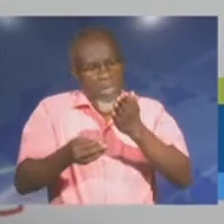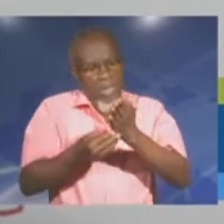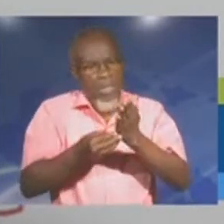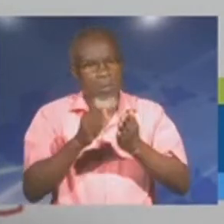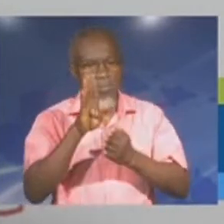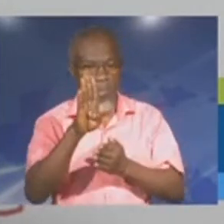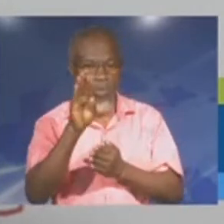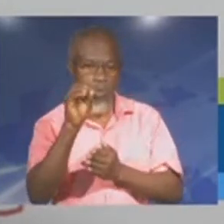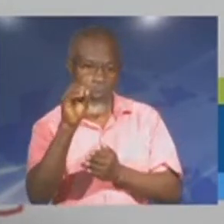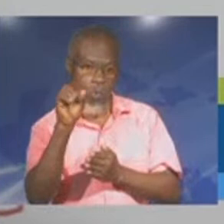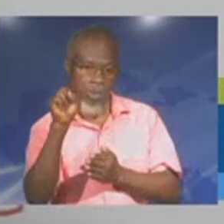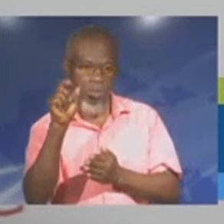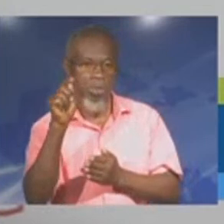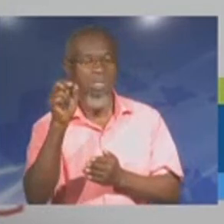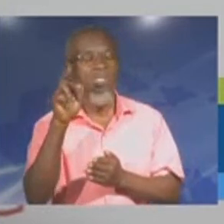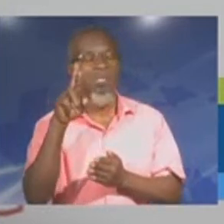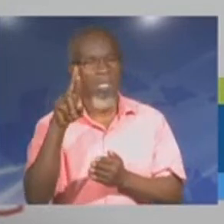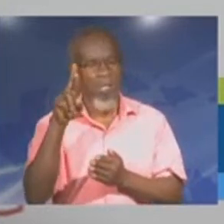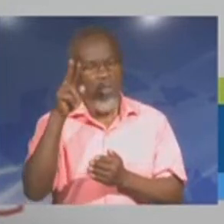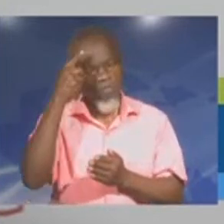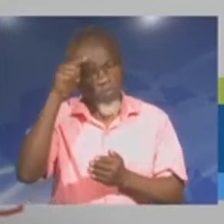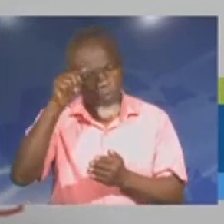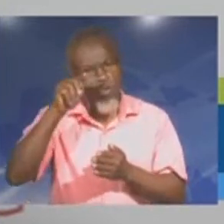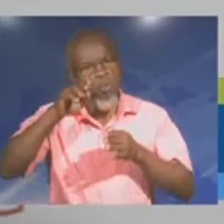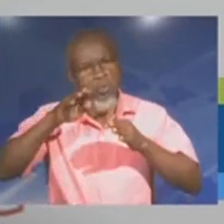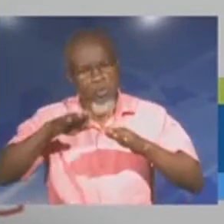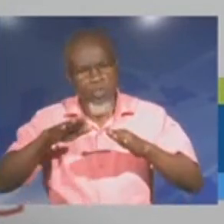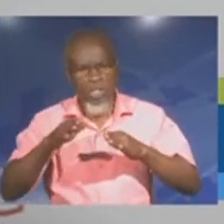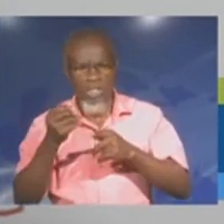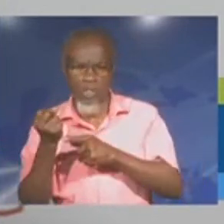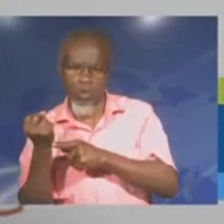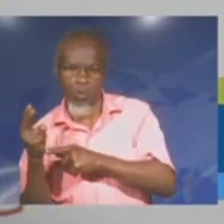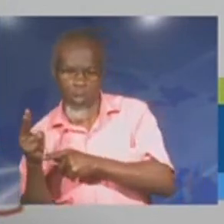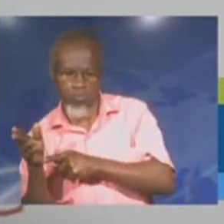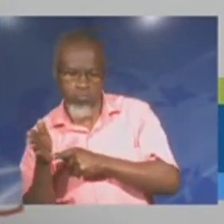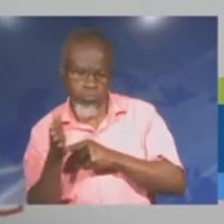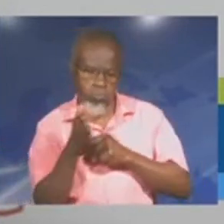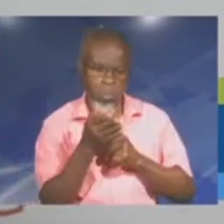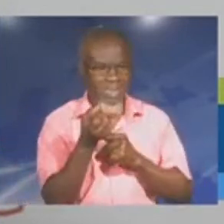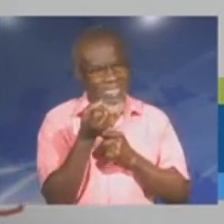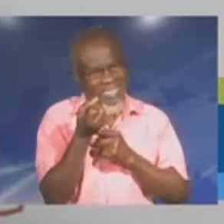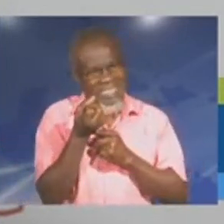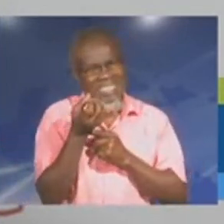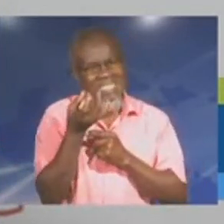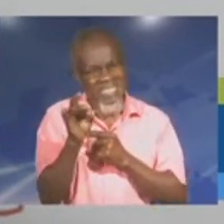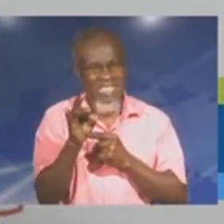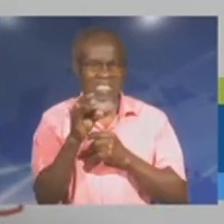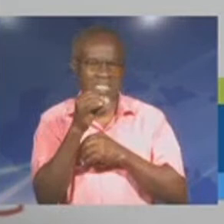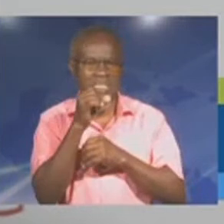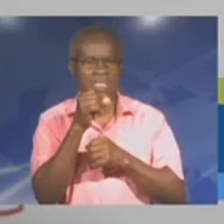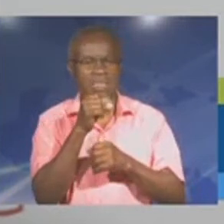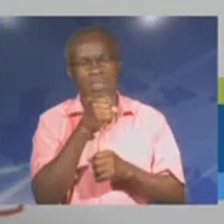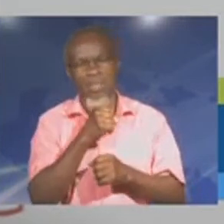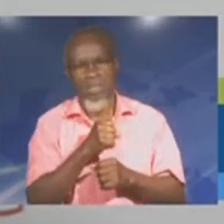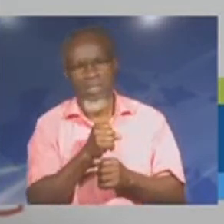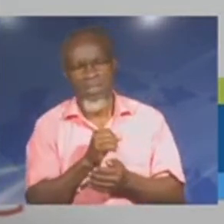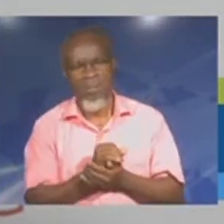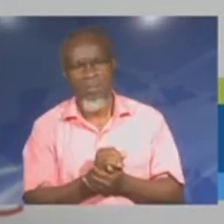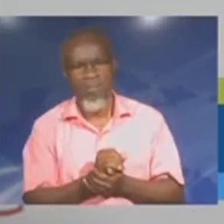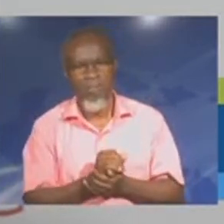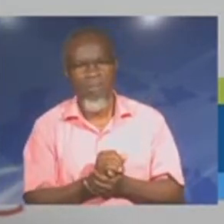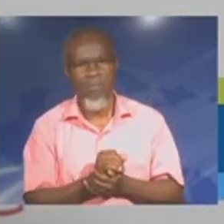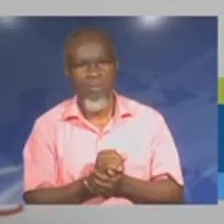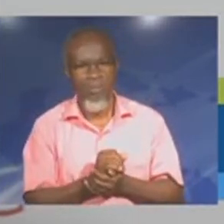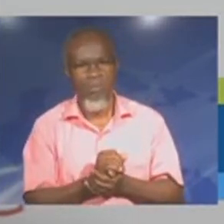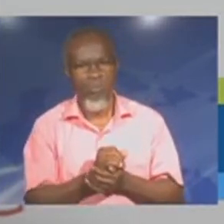for that age group. And our local technical advisory group under the chairmanship of the Chief Medical Officer, again, met on